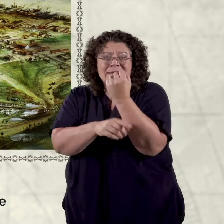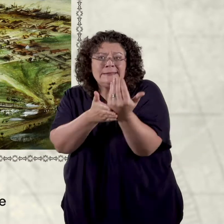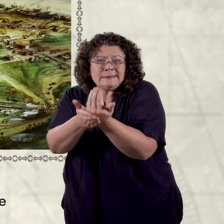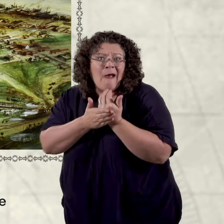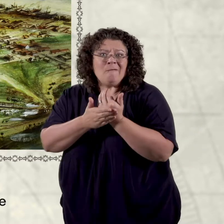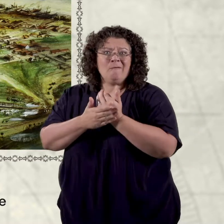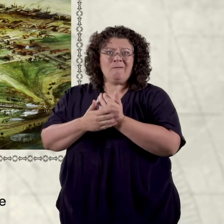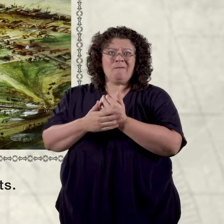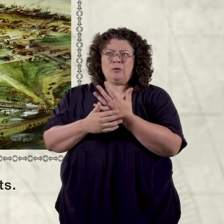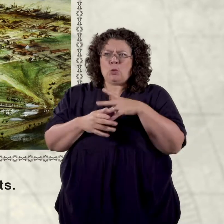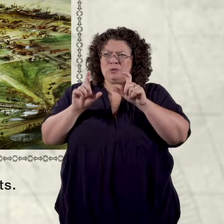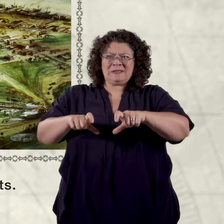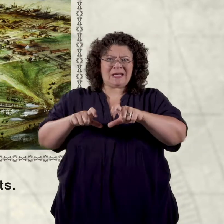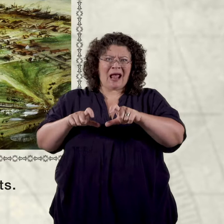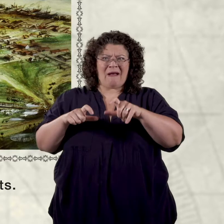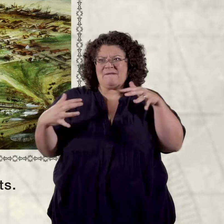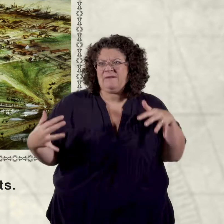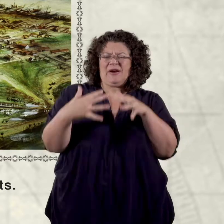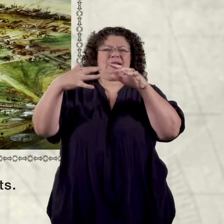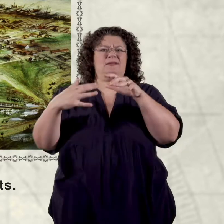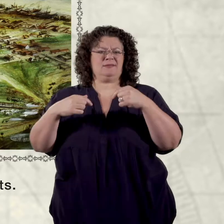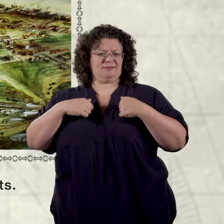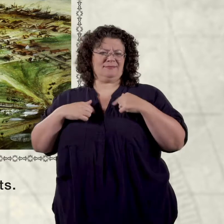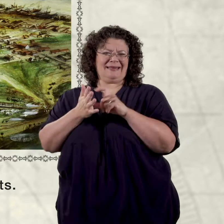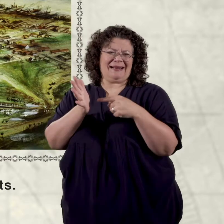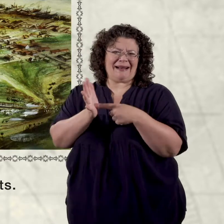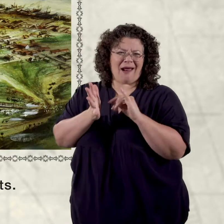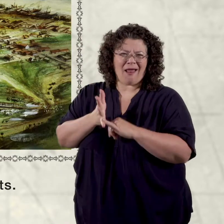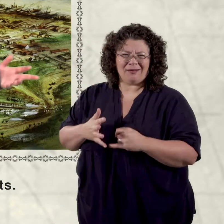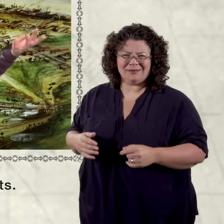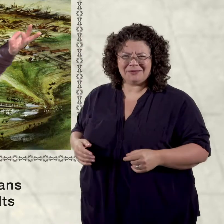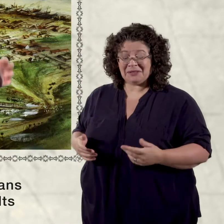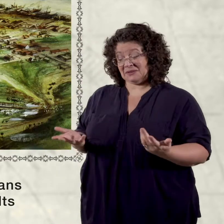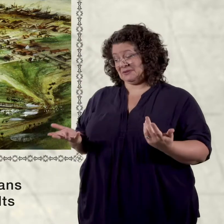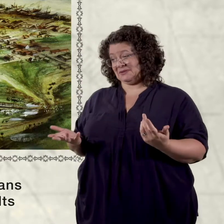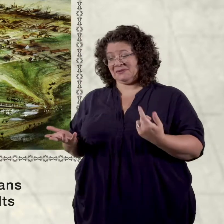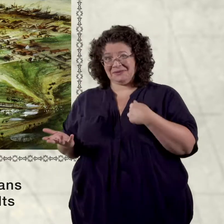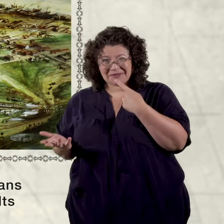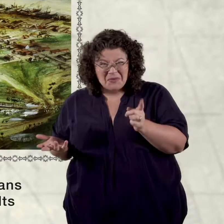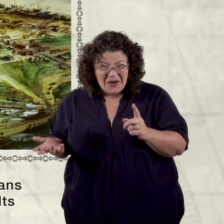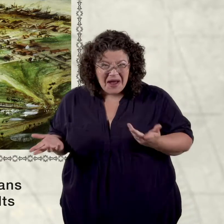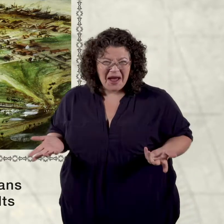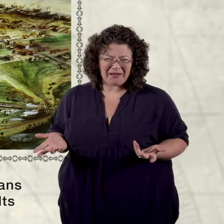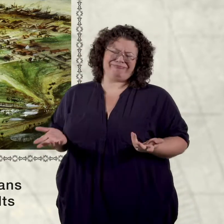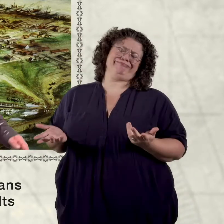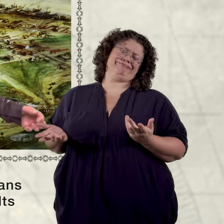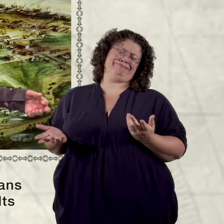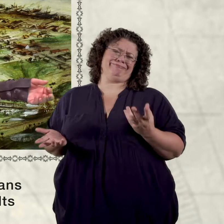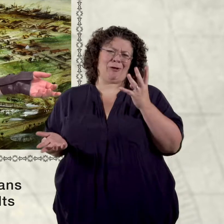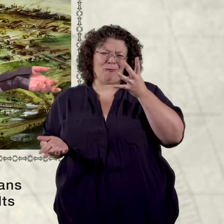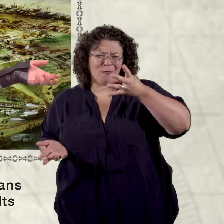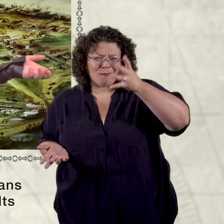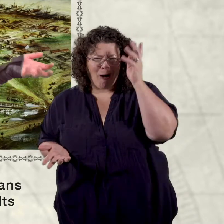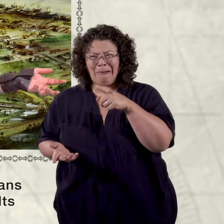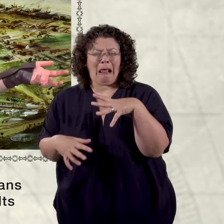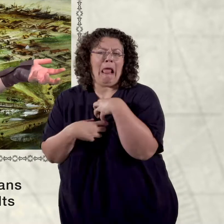place, instead of staying to fight as Celts. What can I say? Clearly the Romans